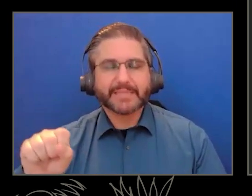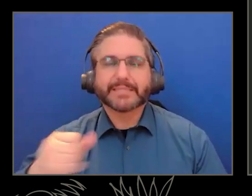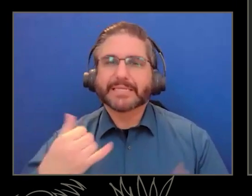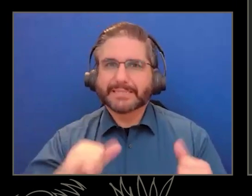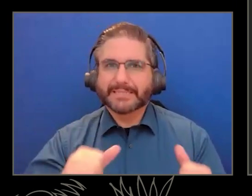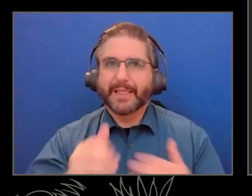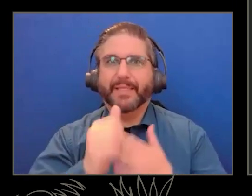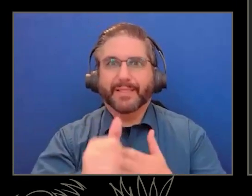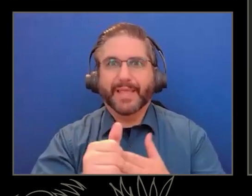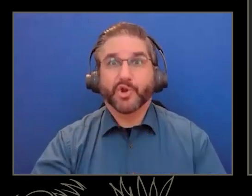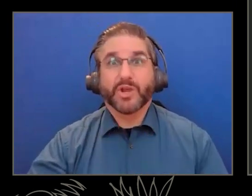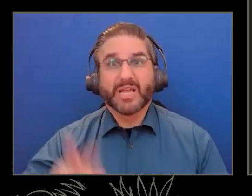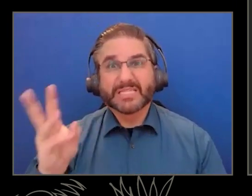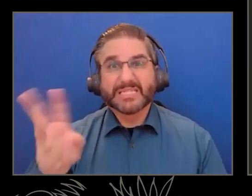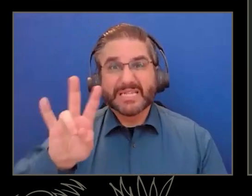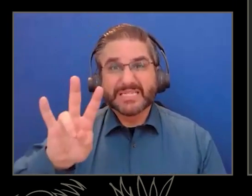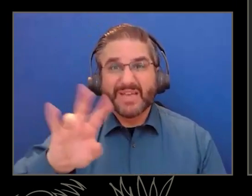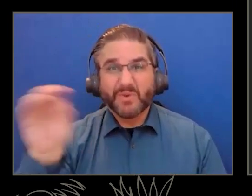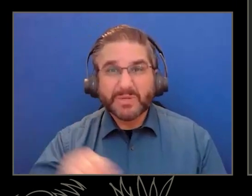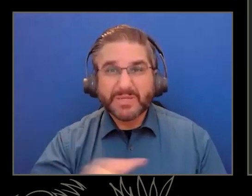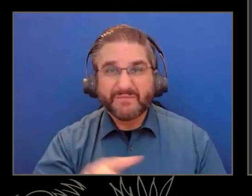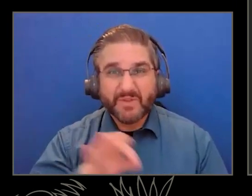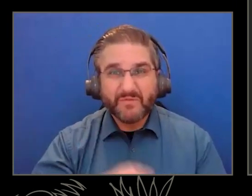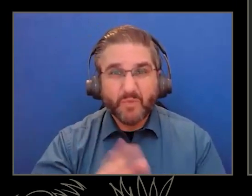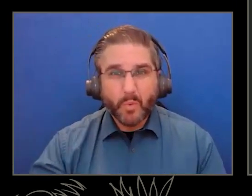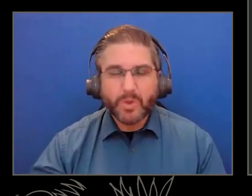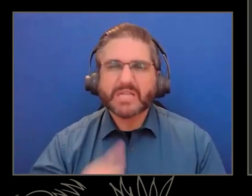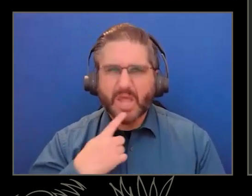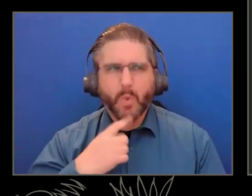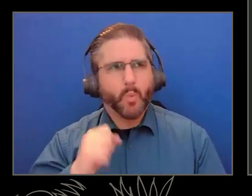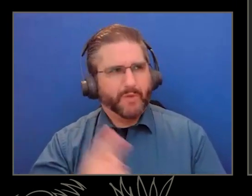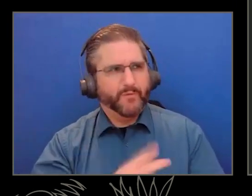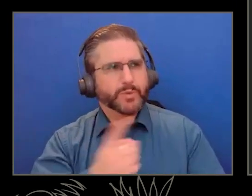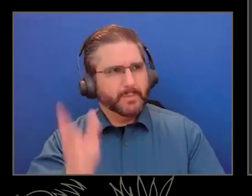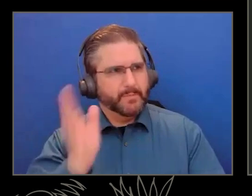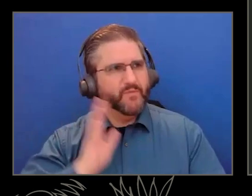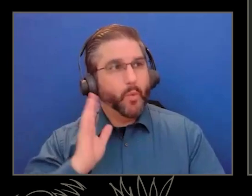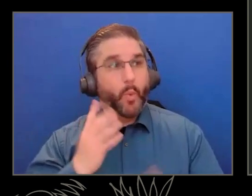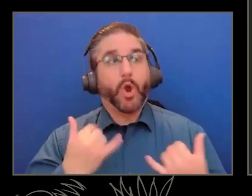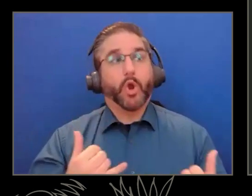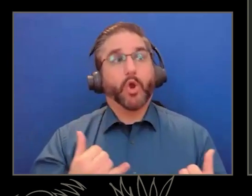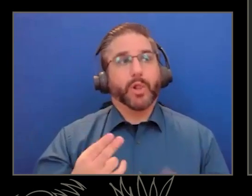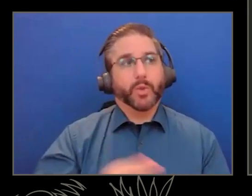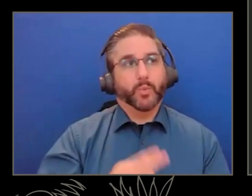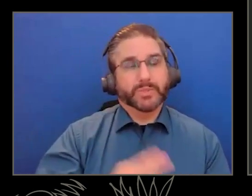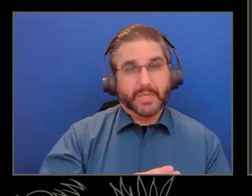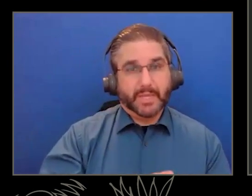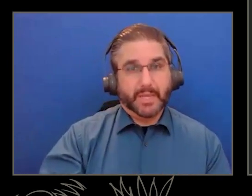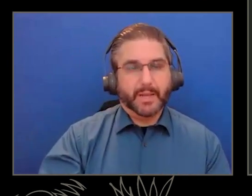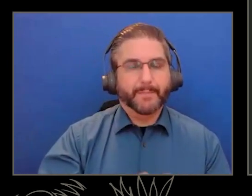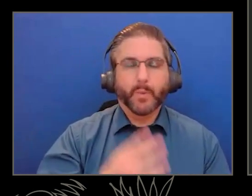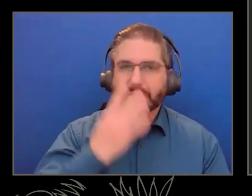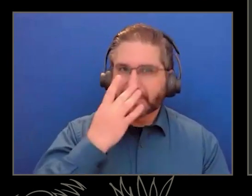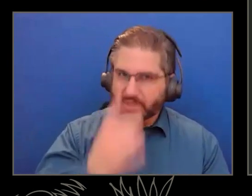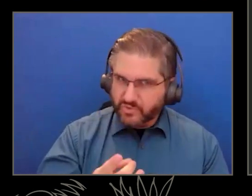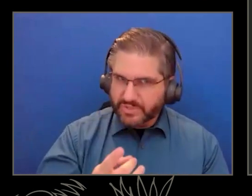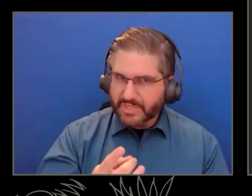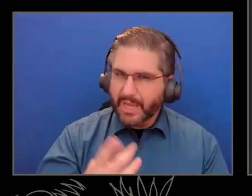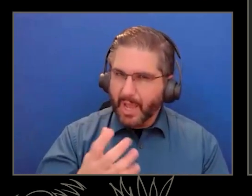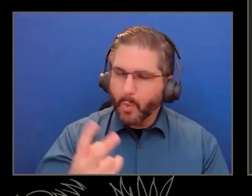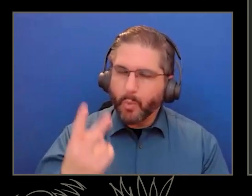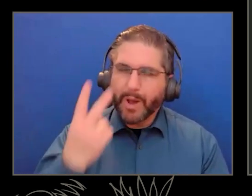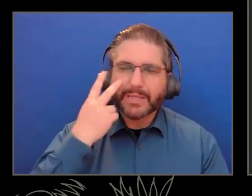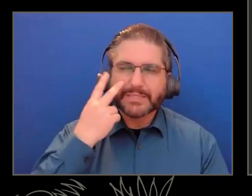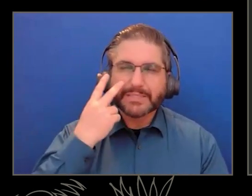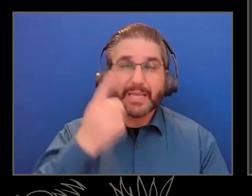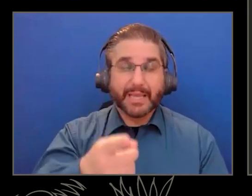with 67% of voters saying that they've used it before or that they are currently using it. But what will be interesting is to see